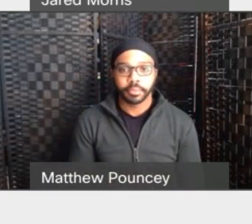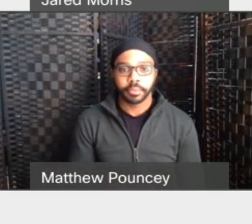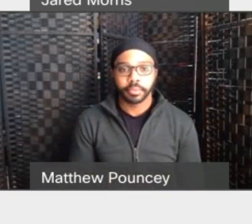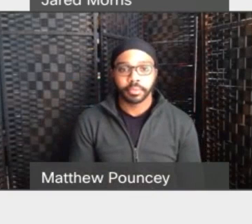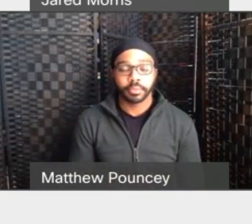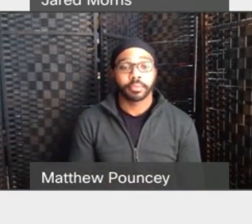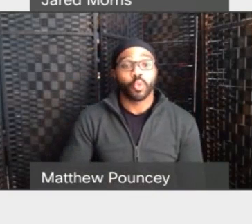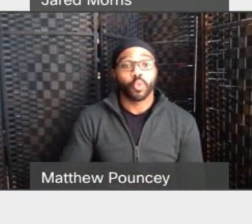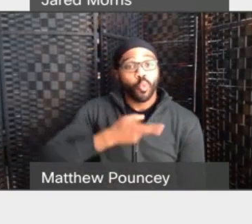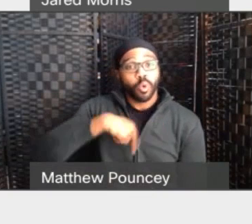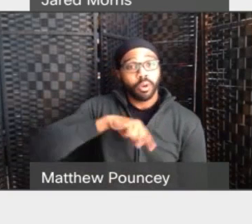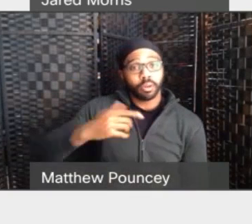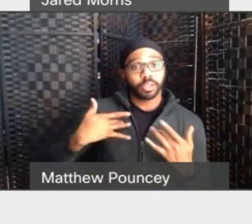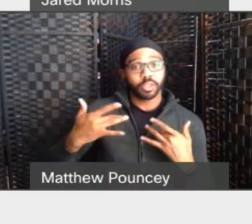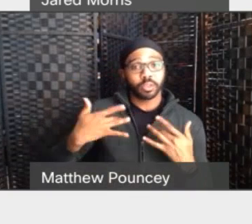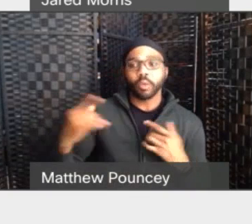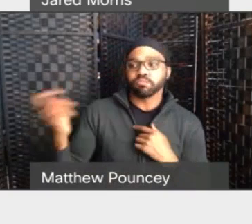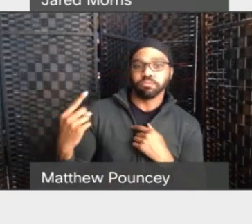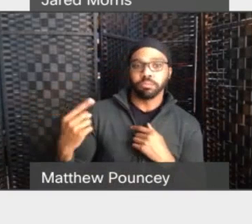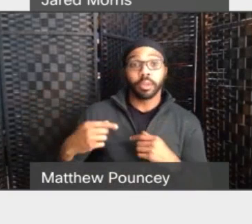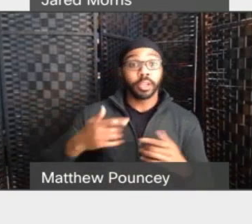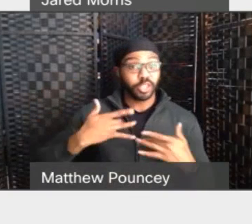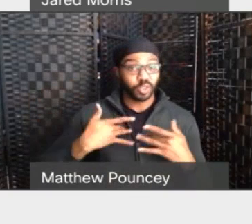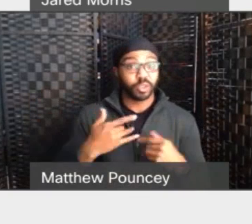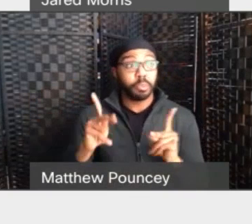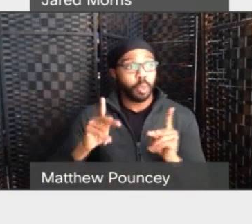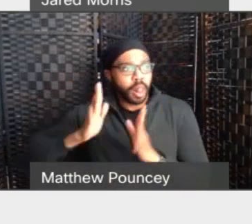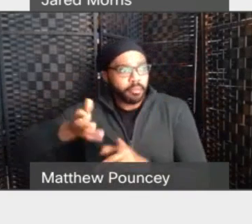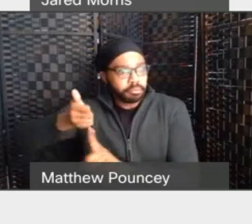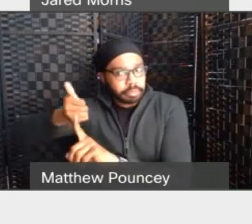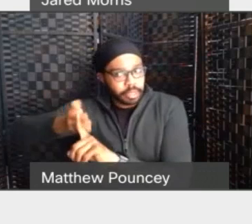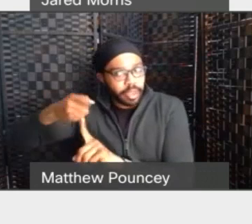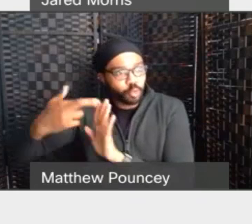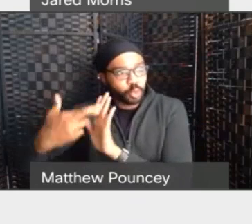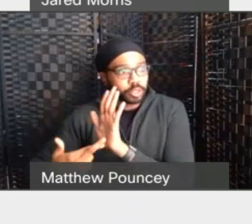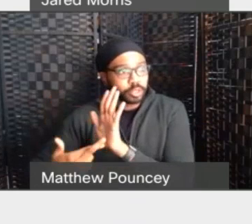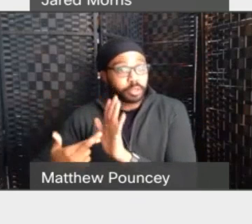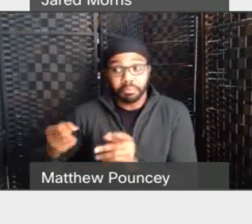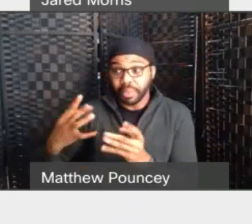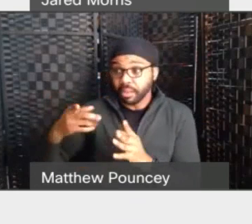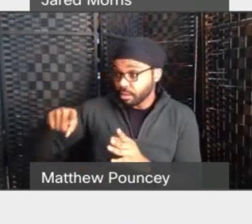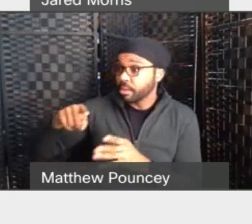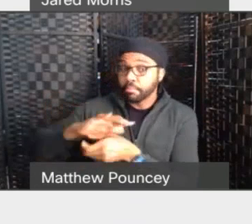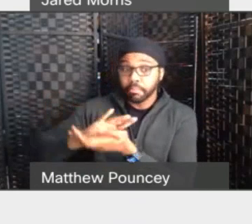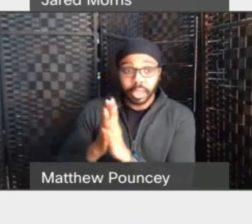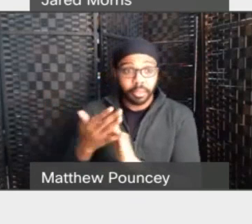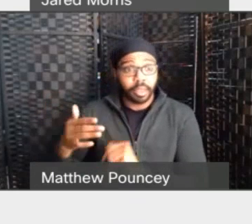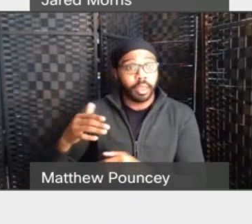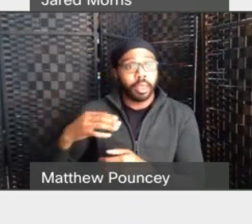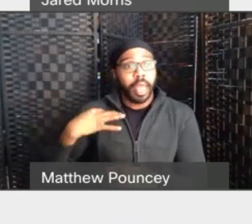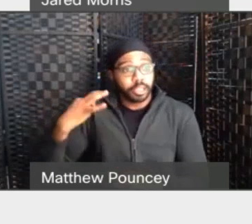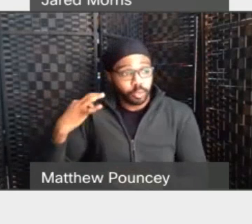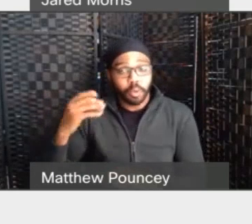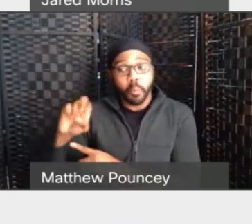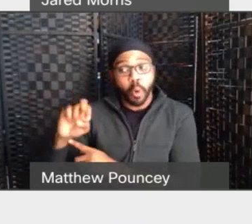We're concerned that if people are left to fend for themselves in terms of registration, that many people who become eligible March 1st, who are savvy